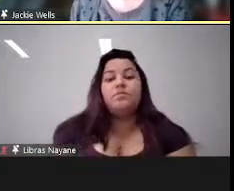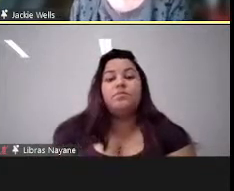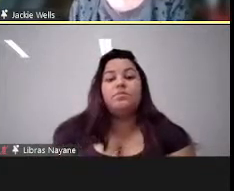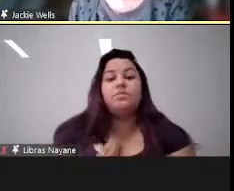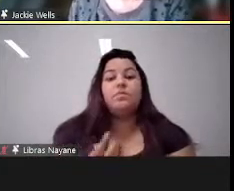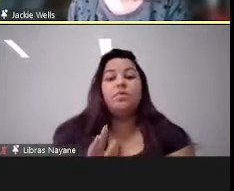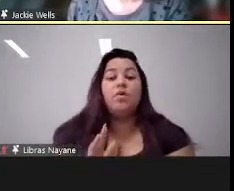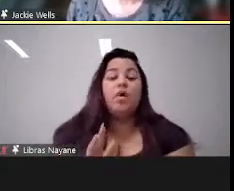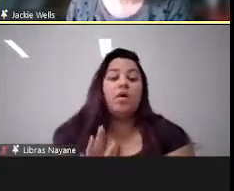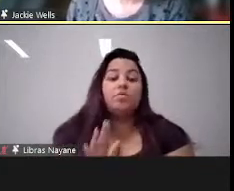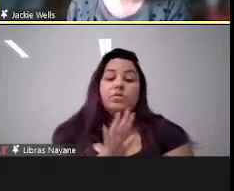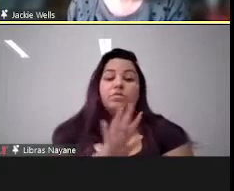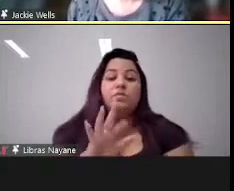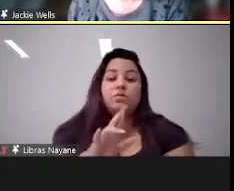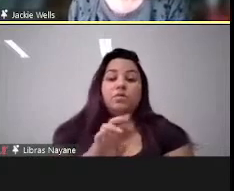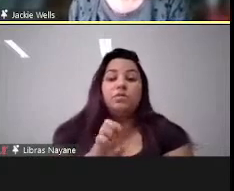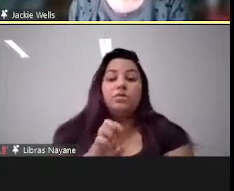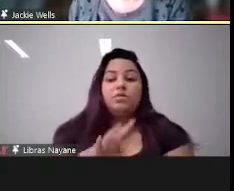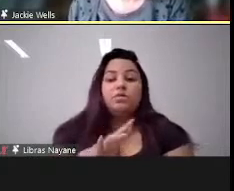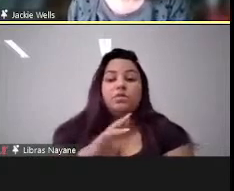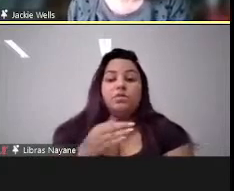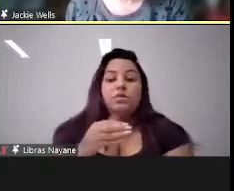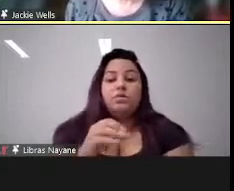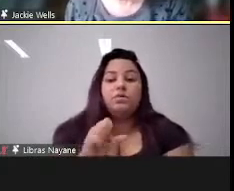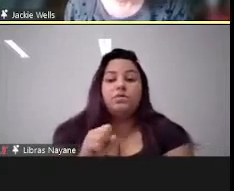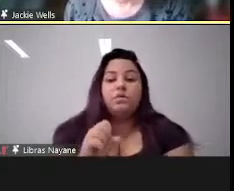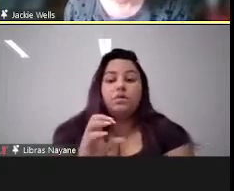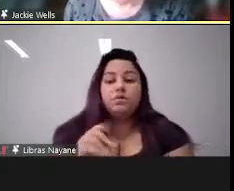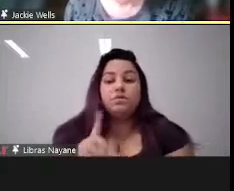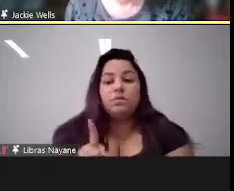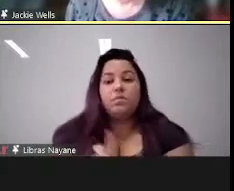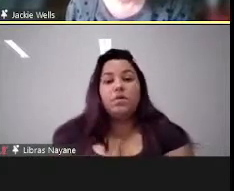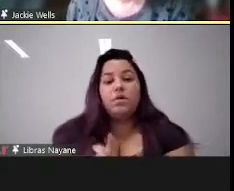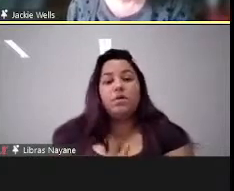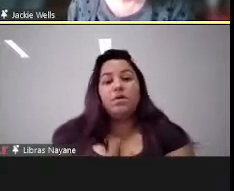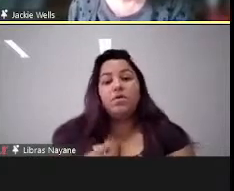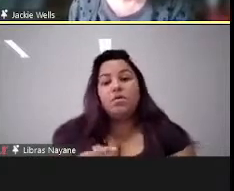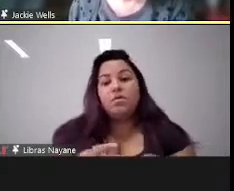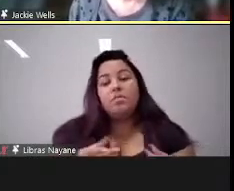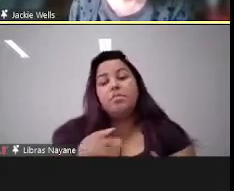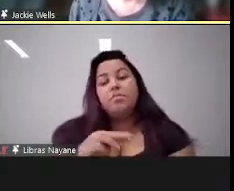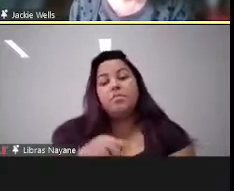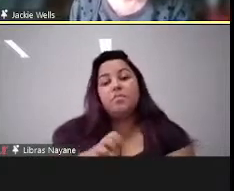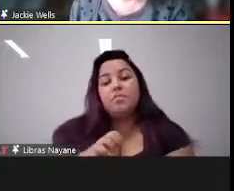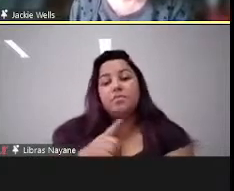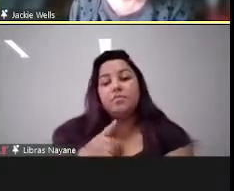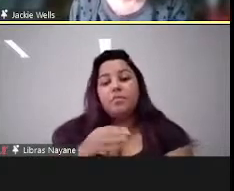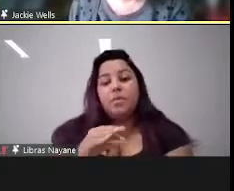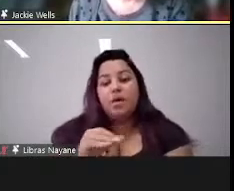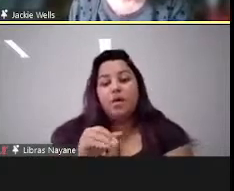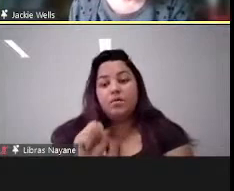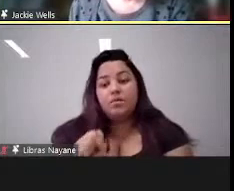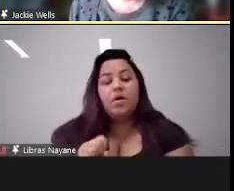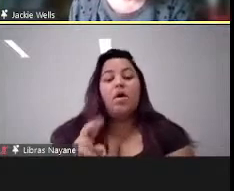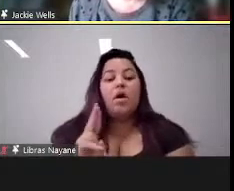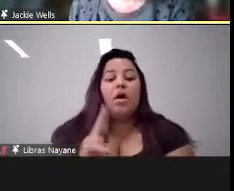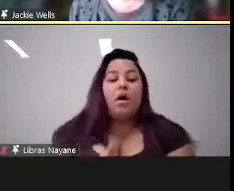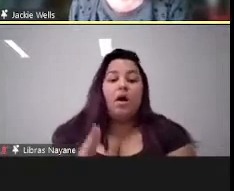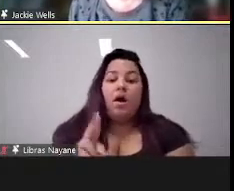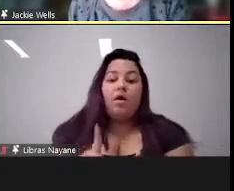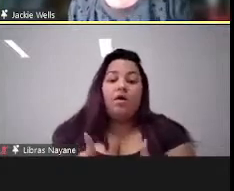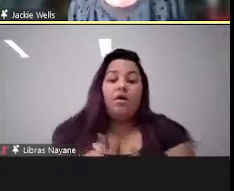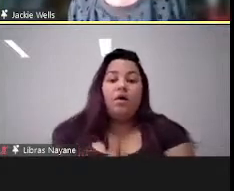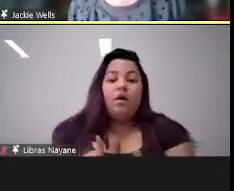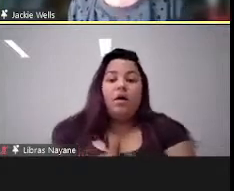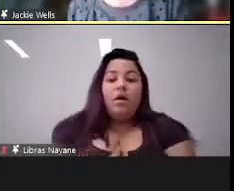really affect anything other than a very small number of earners, high earners.